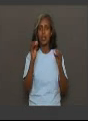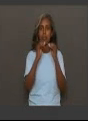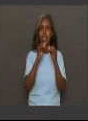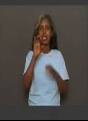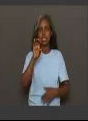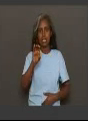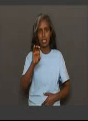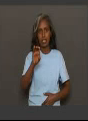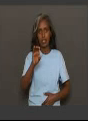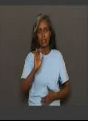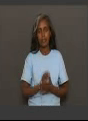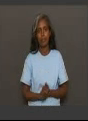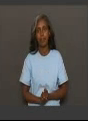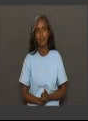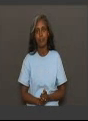plus C.